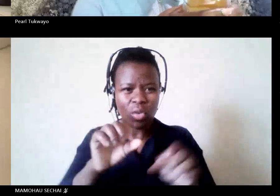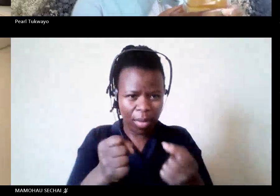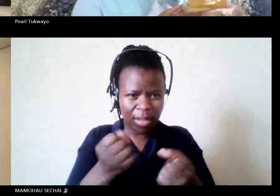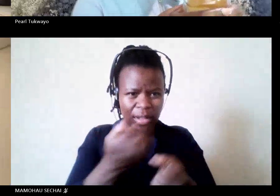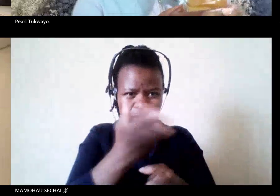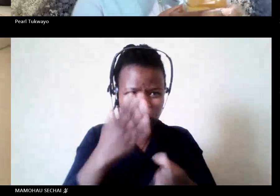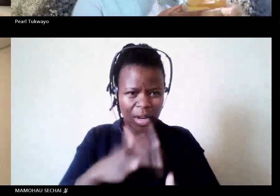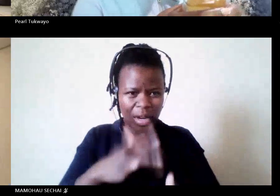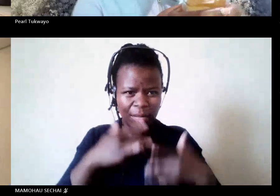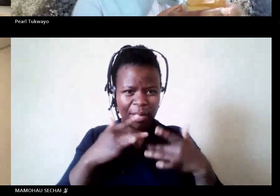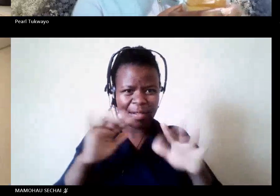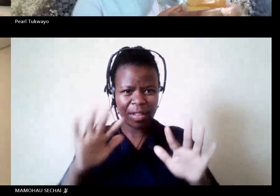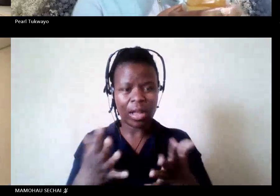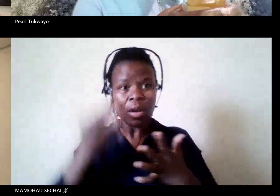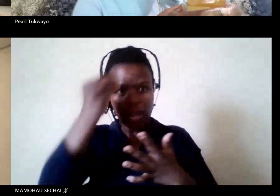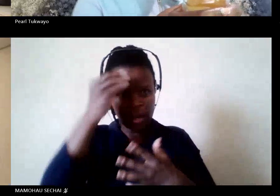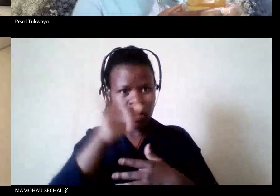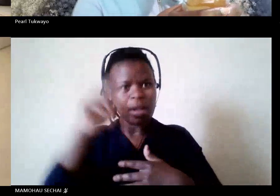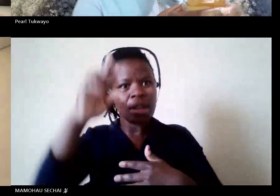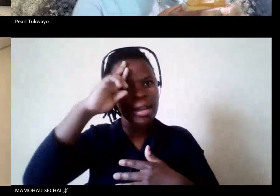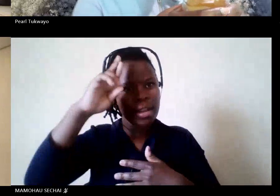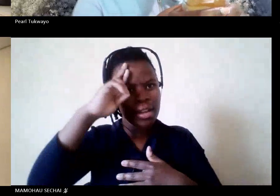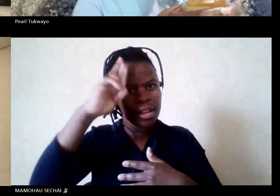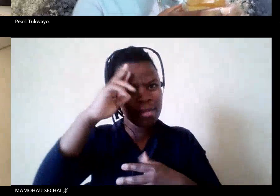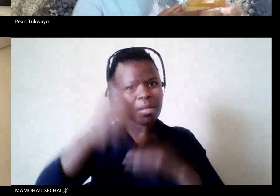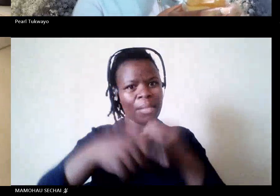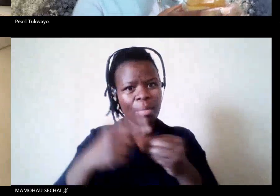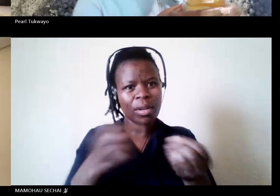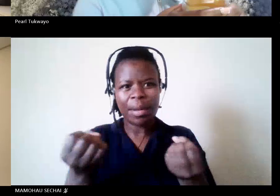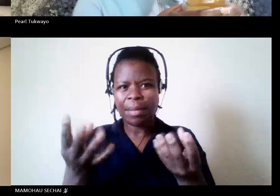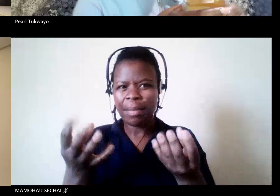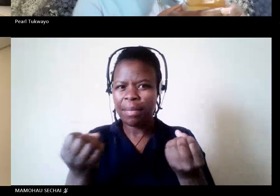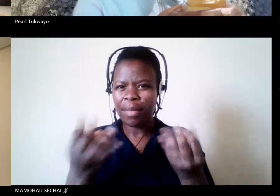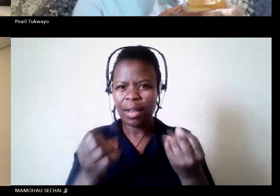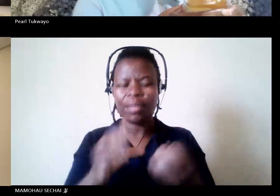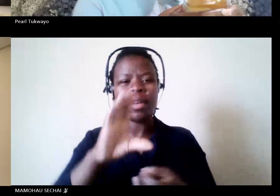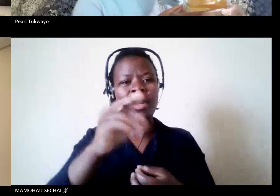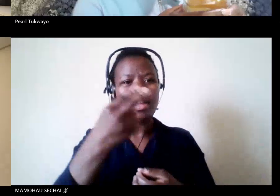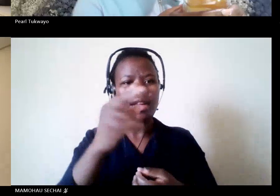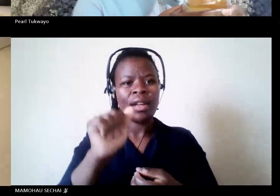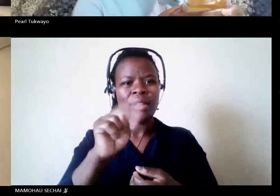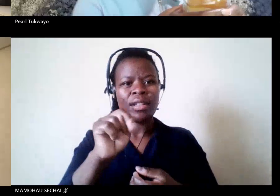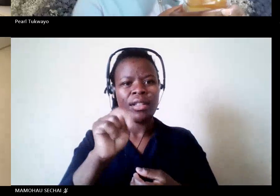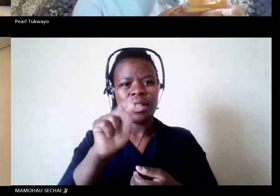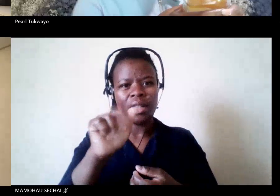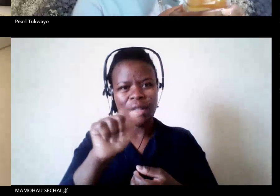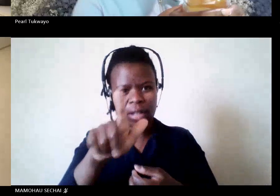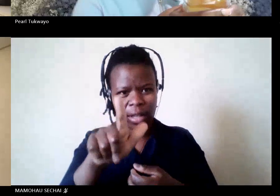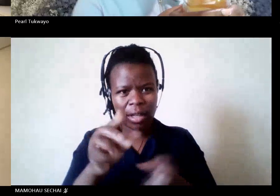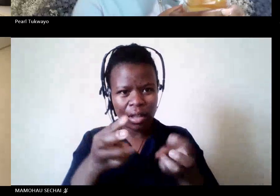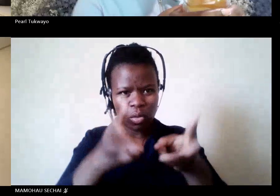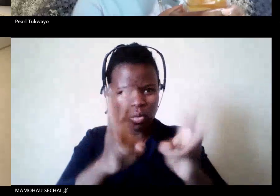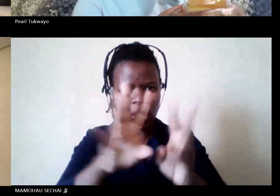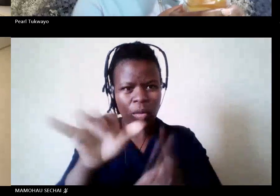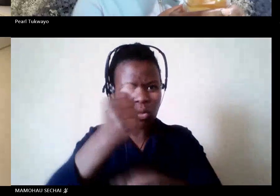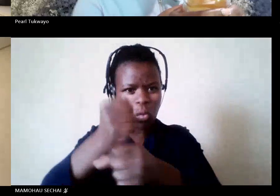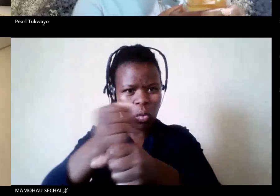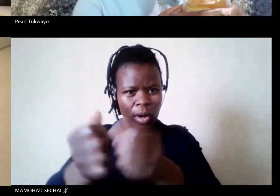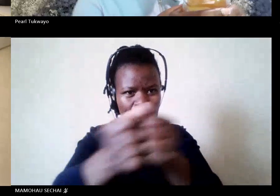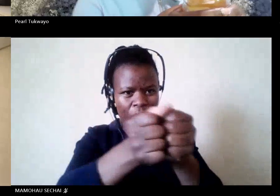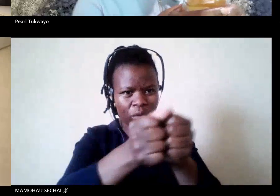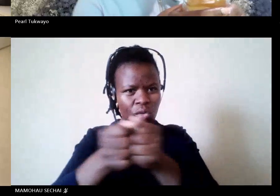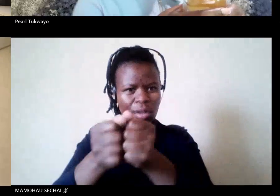remember about, and in many ways also Chantal. The way they relate, the way we've worked together, and the way they've worked